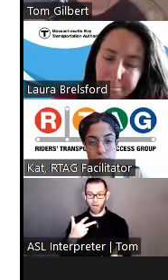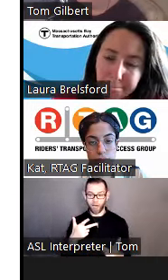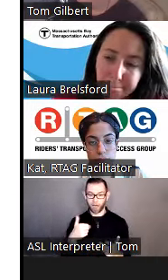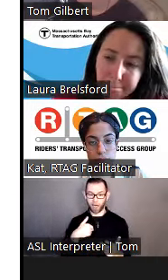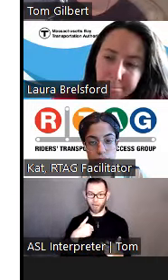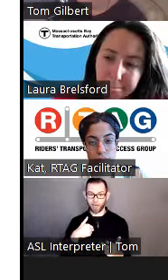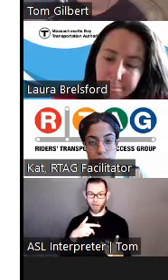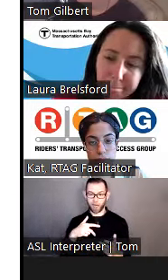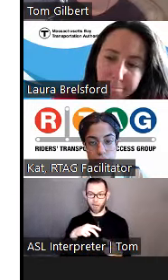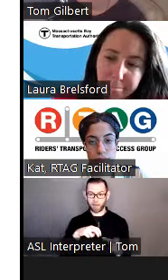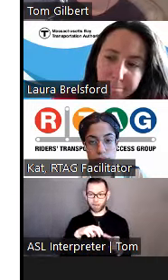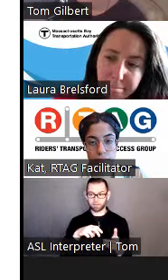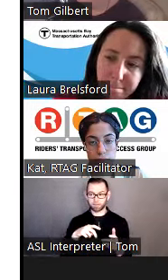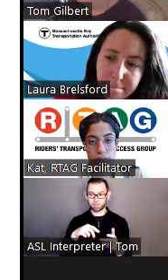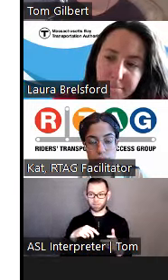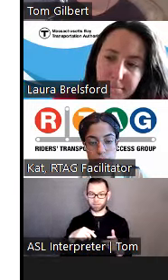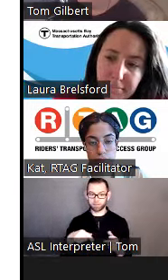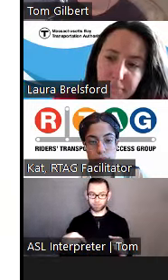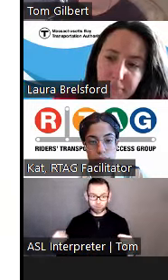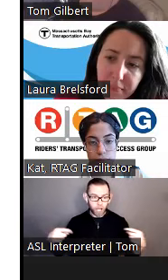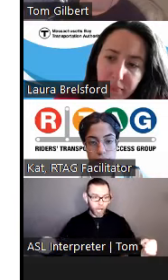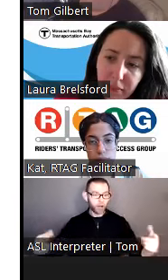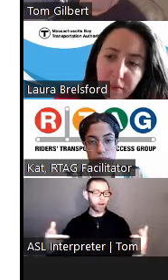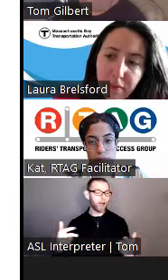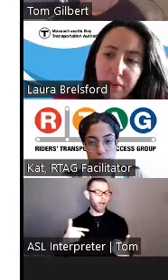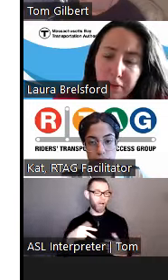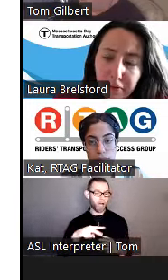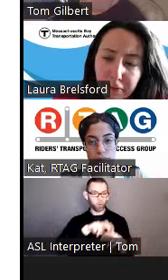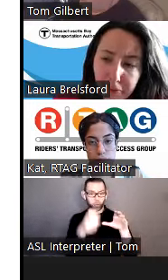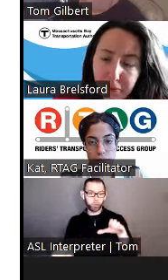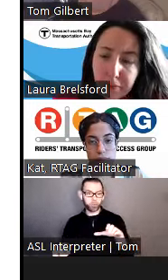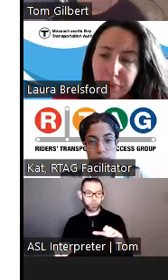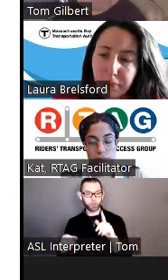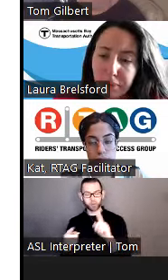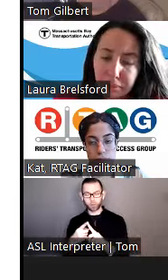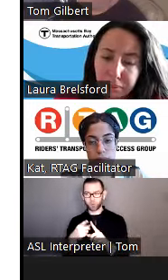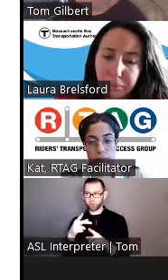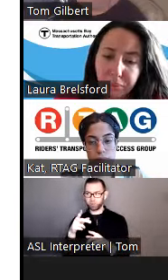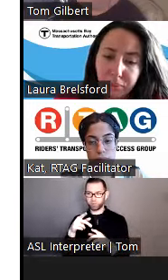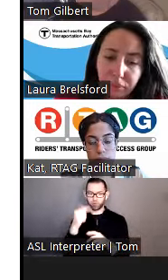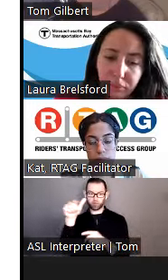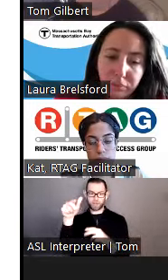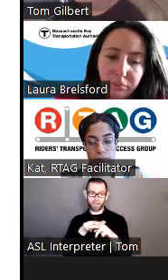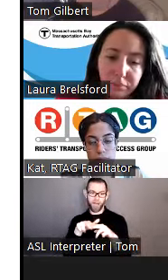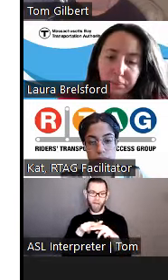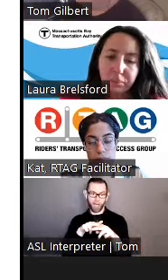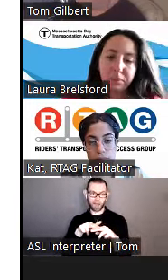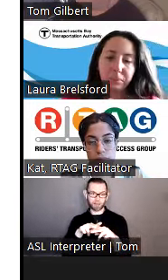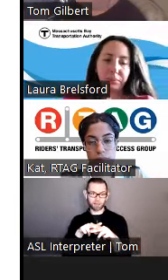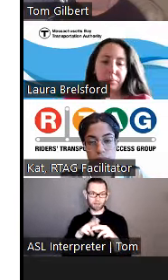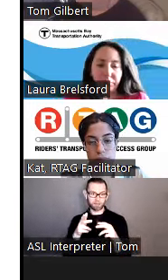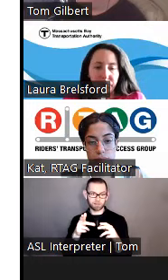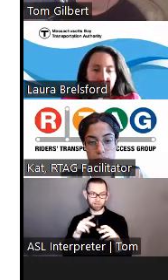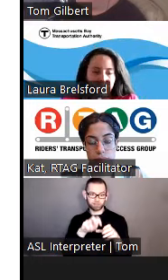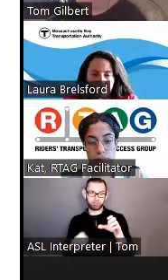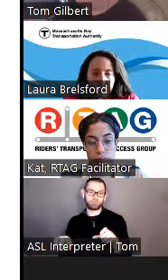tracks a few times in my chair and it's not been fun. So having better lighting